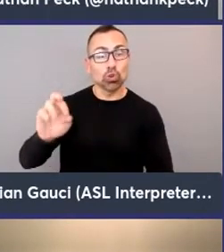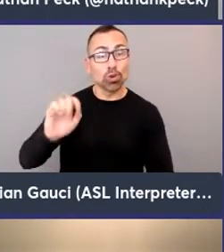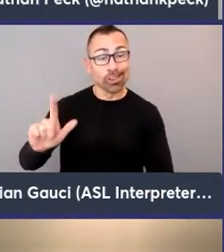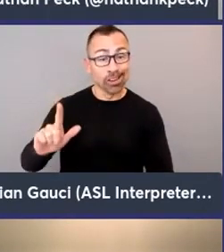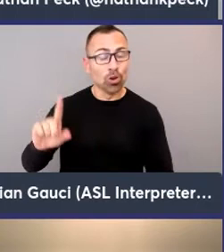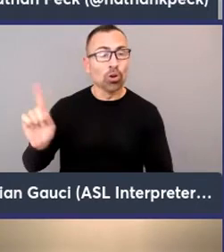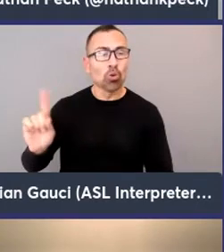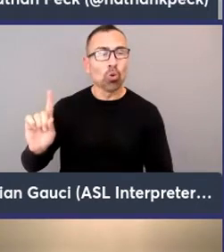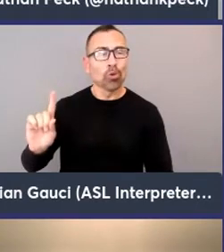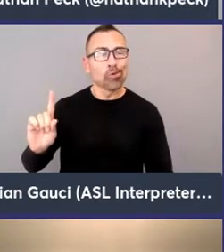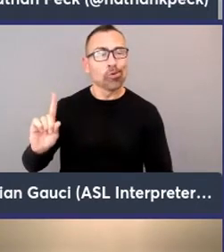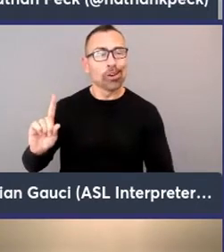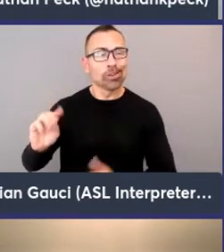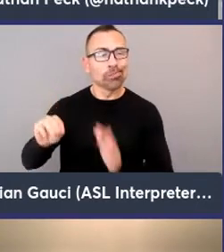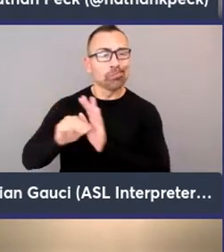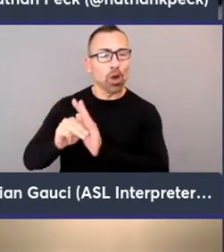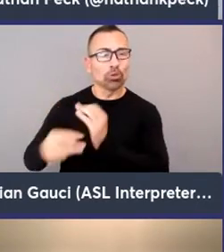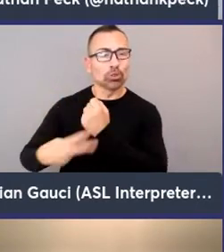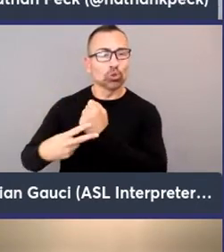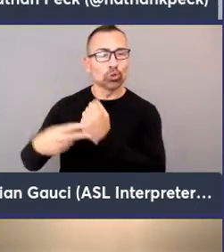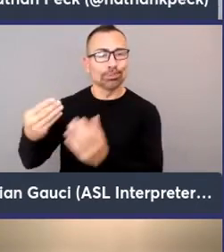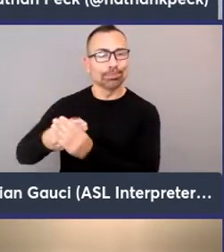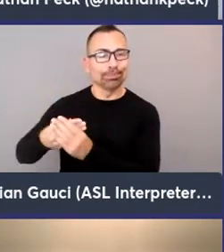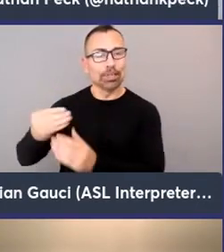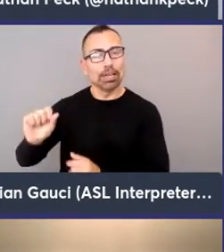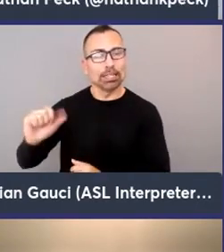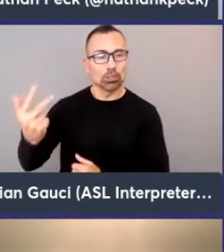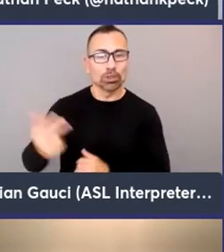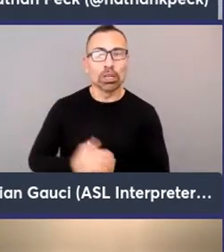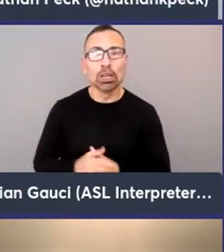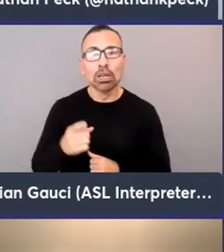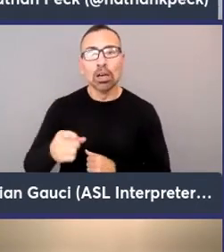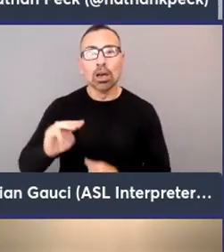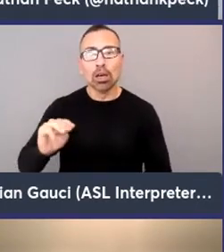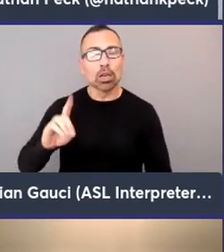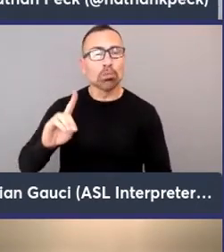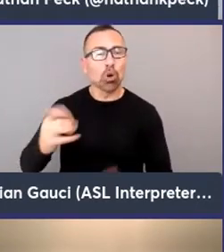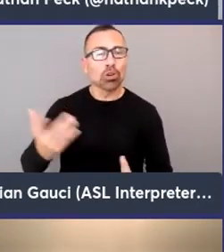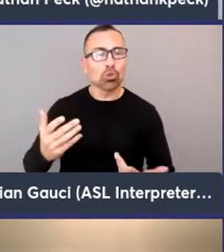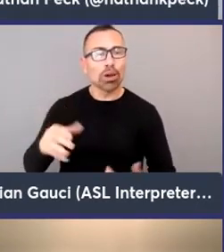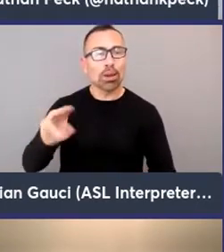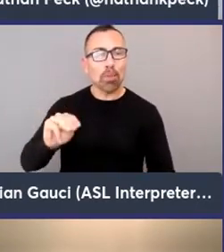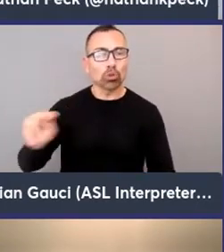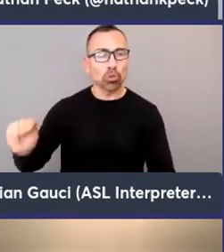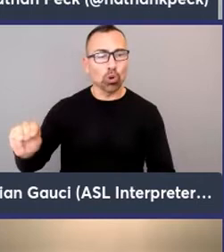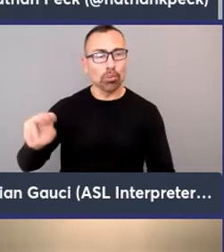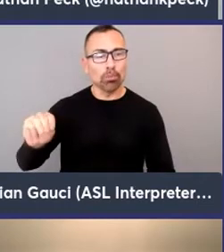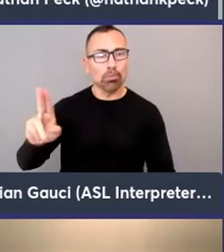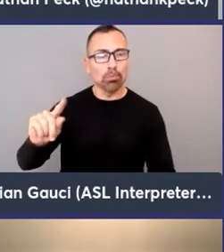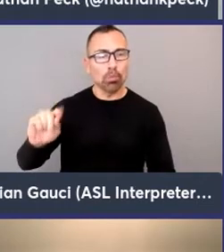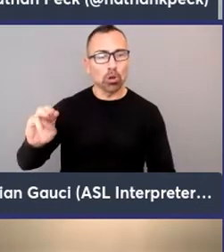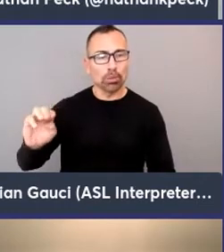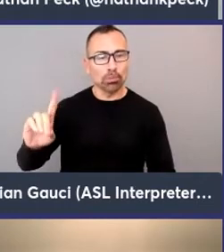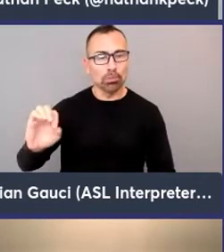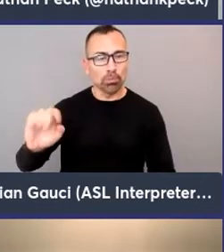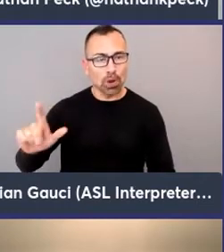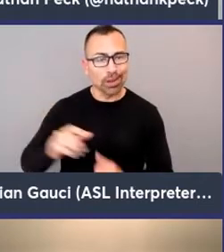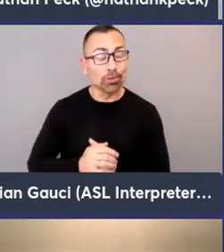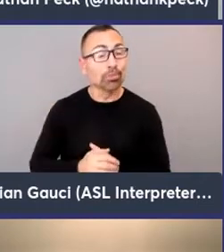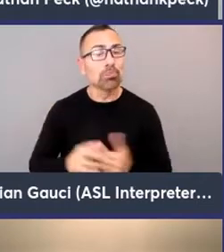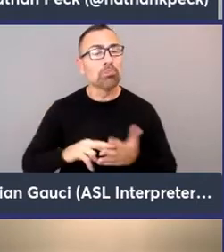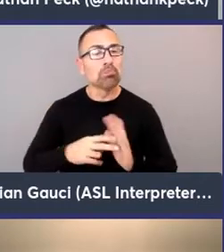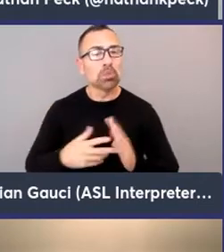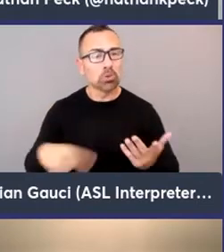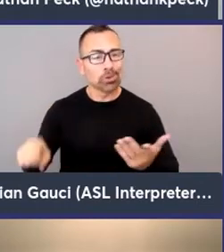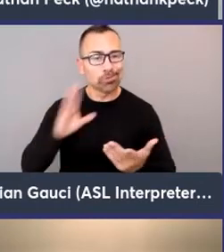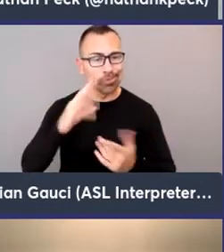model artifacts are stored. And we specify the mode as multimodal, which gives the container an indication that we'll be using this